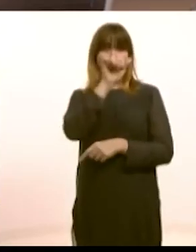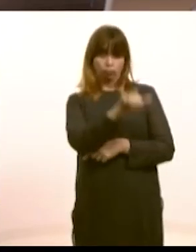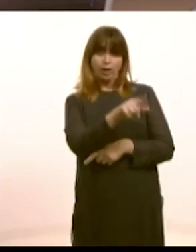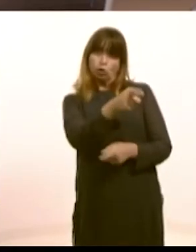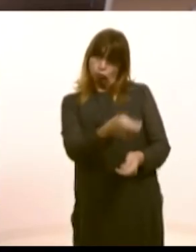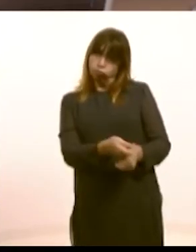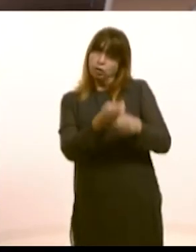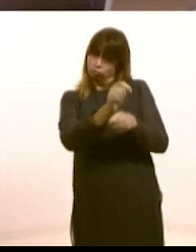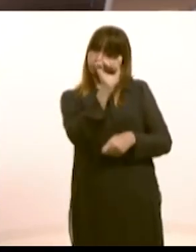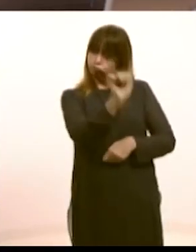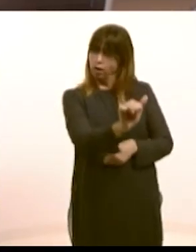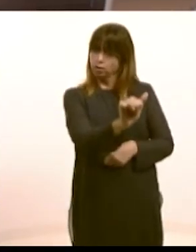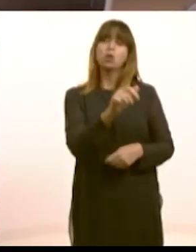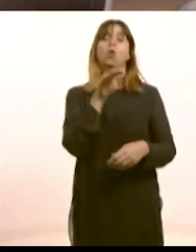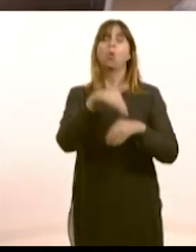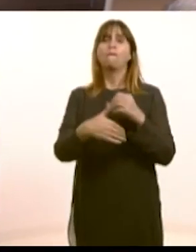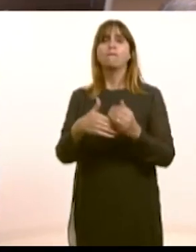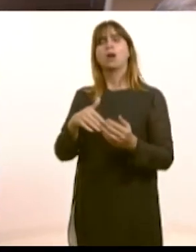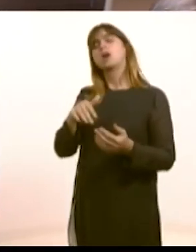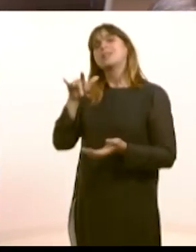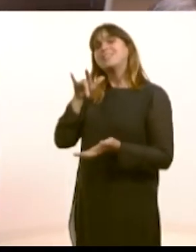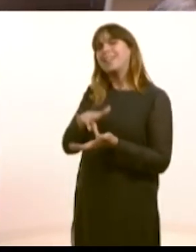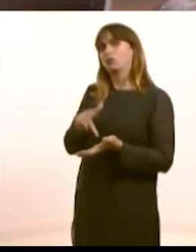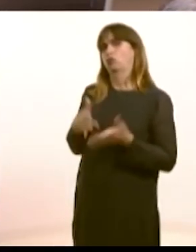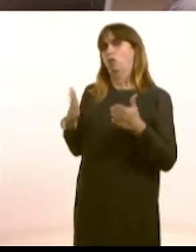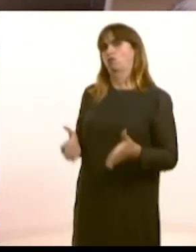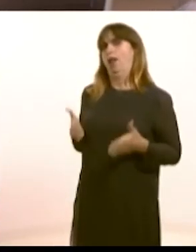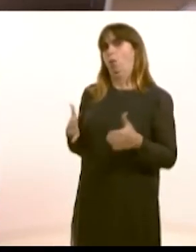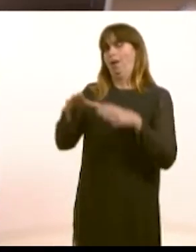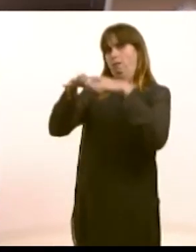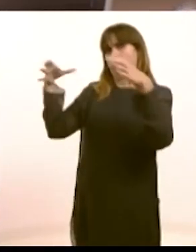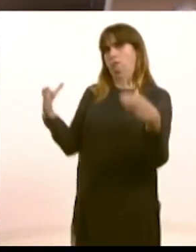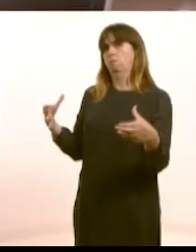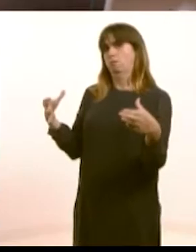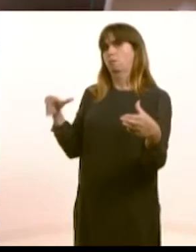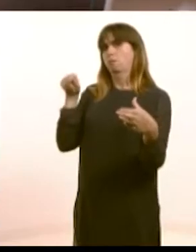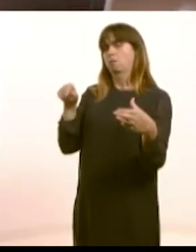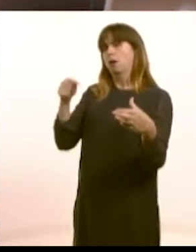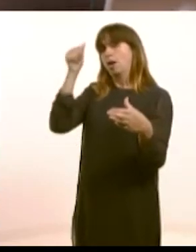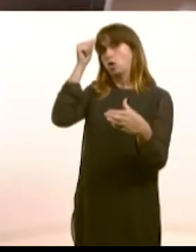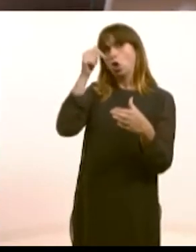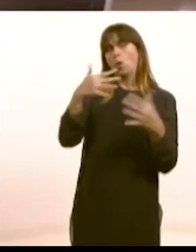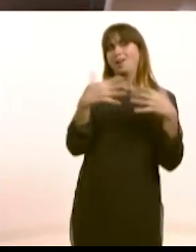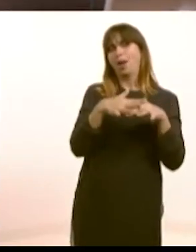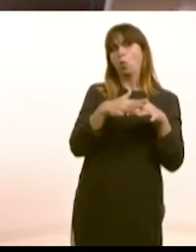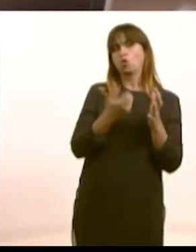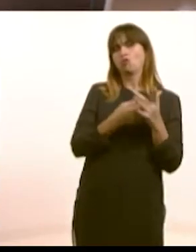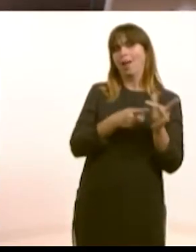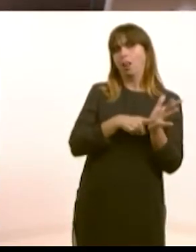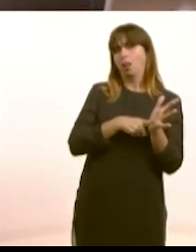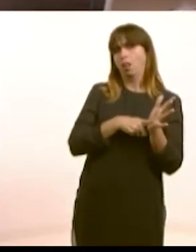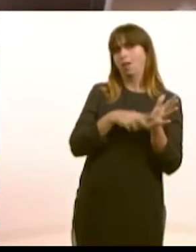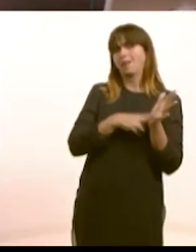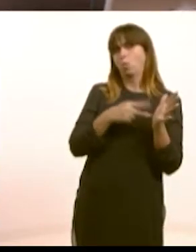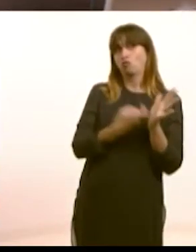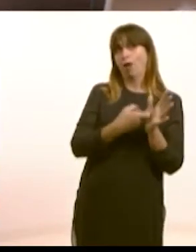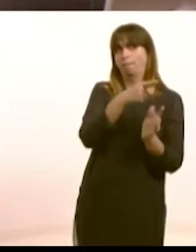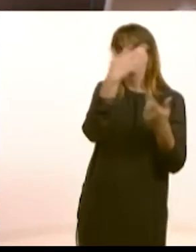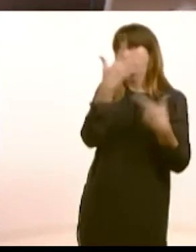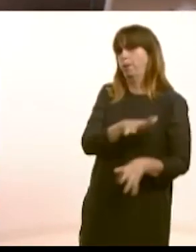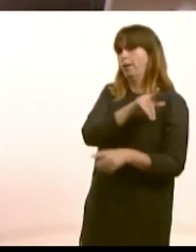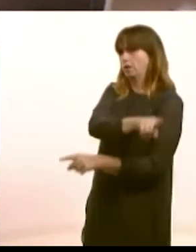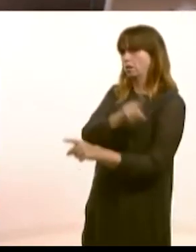important point about about Central Railway Station. I've certainly met with Network Rail. They have plans for the station. We've been urging them to develop those plans